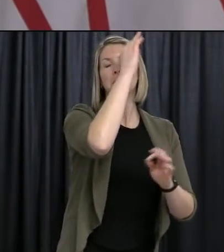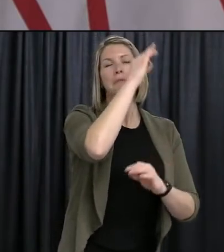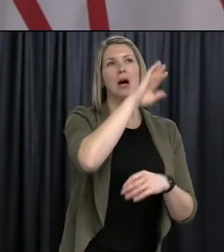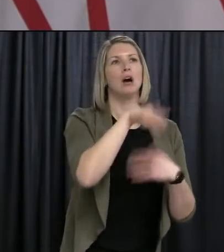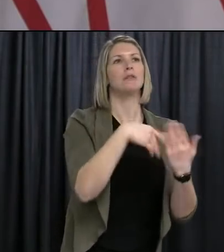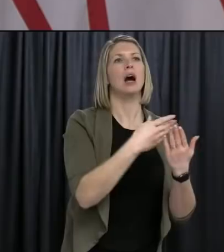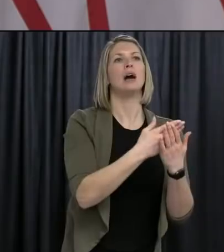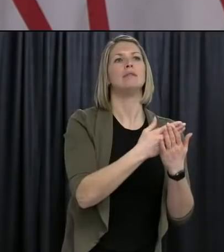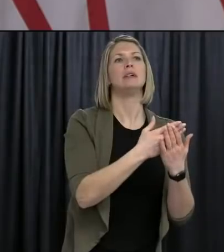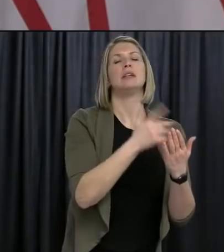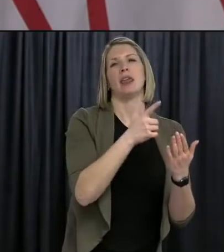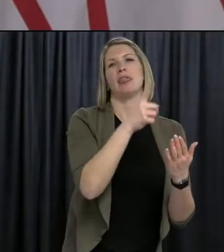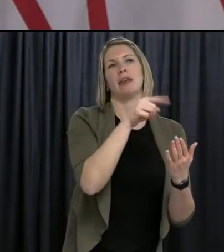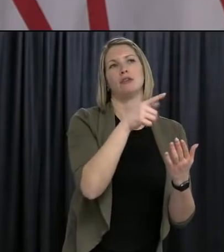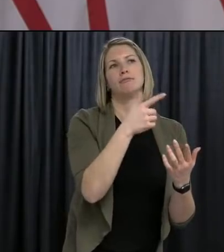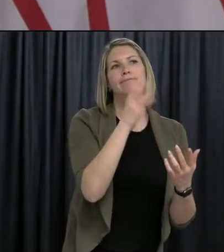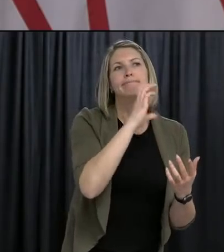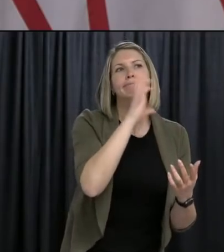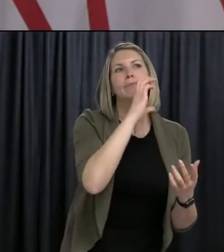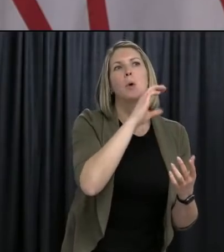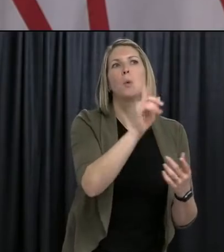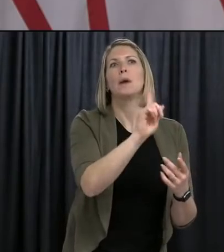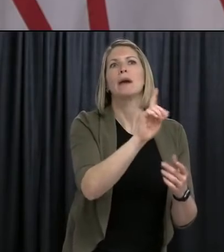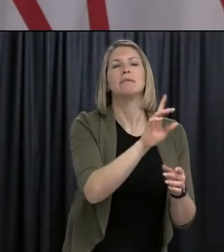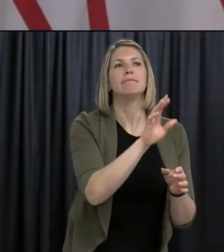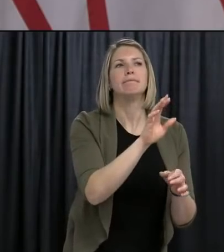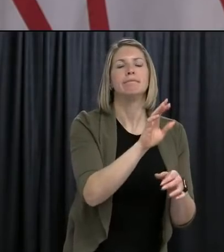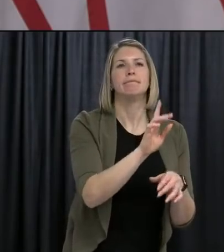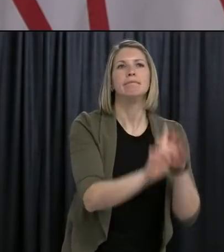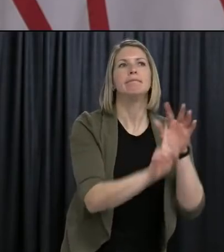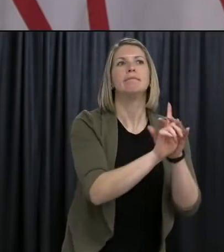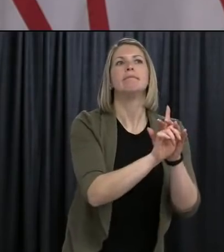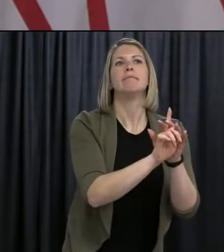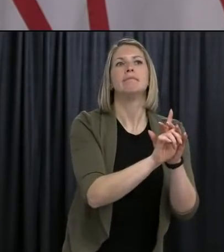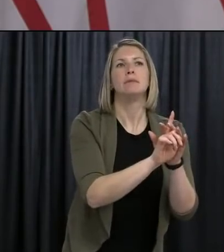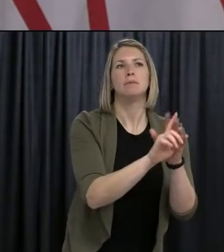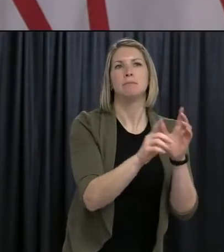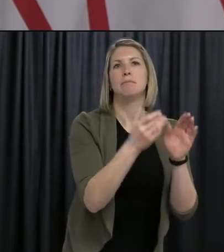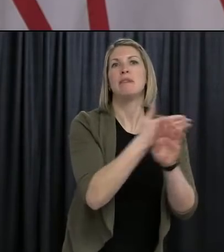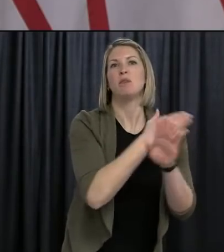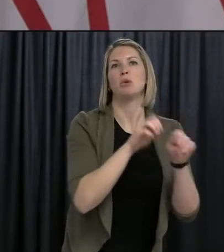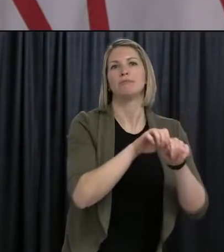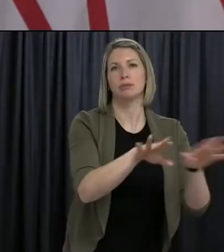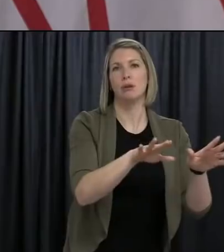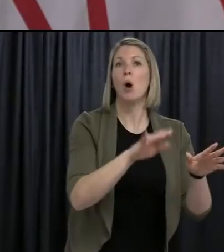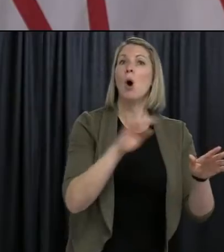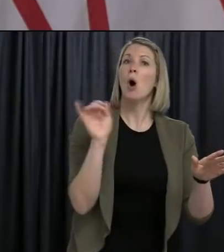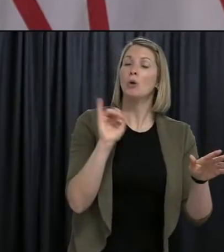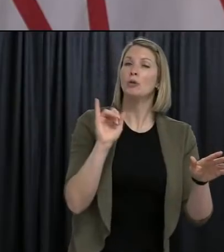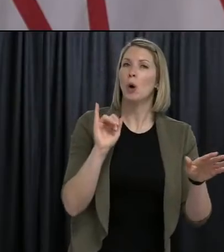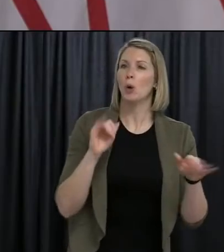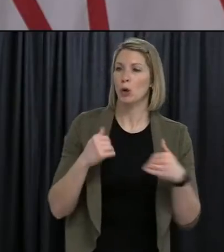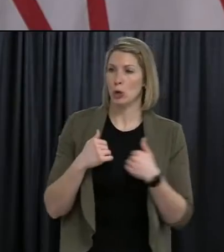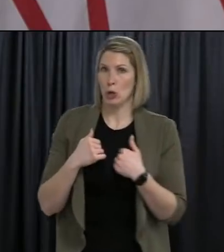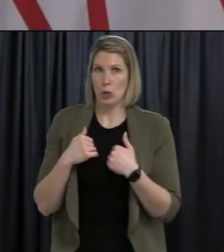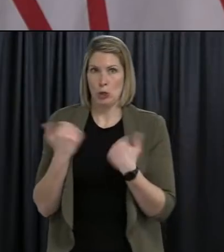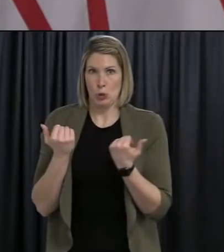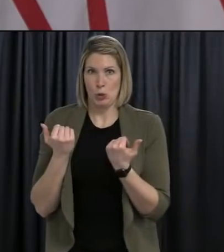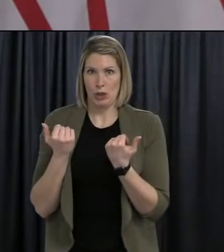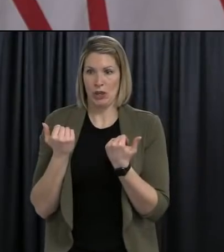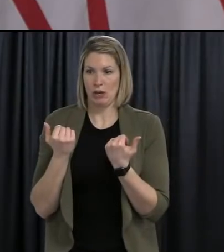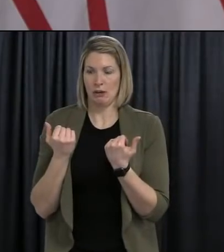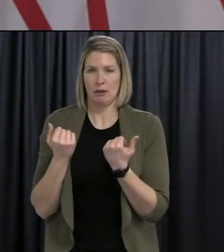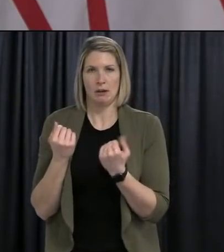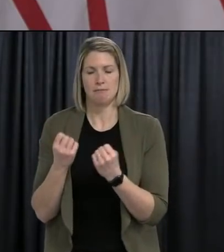Central might be focusing on to try to get a snapshot in the younger population, just where we did see such easy